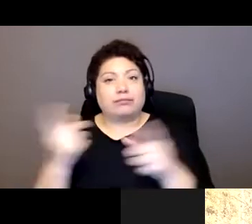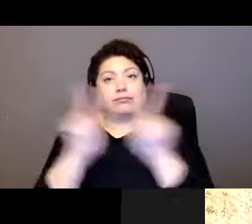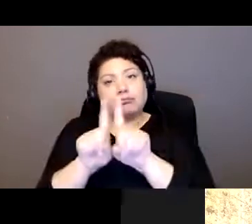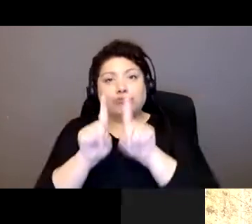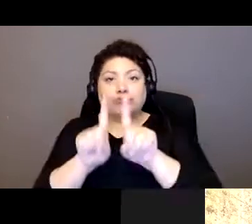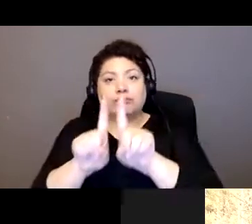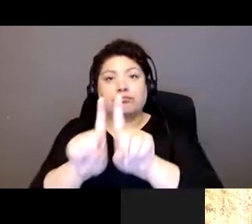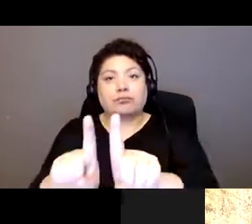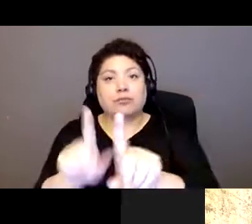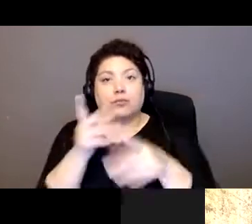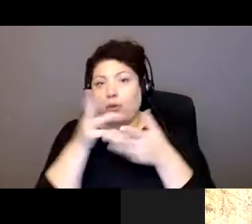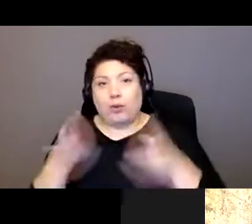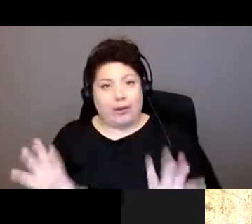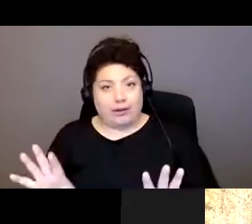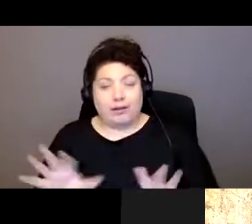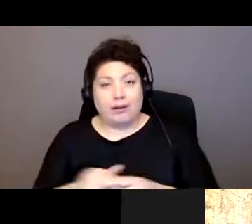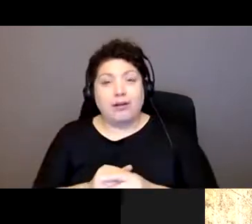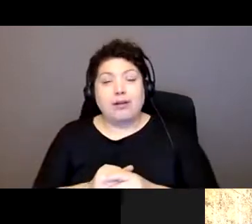So I always find that really,